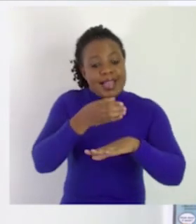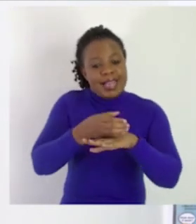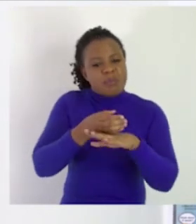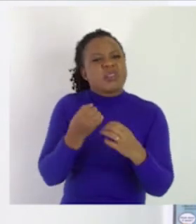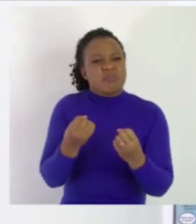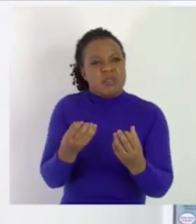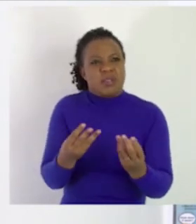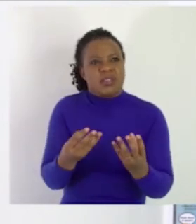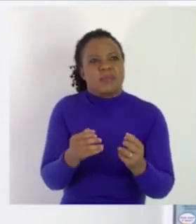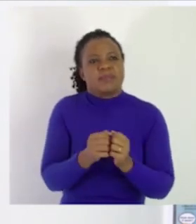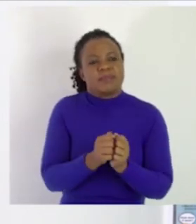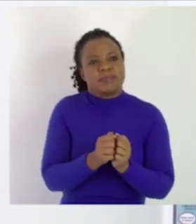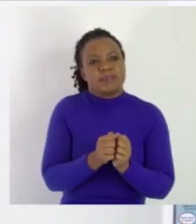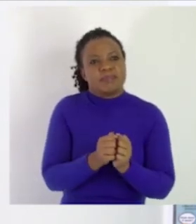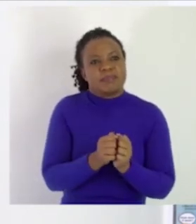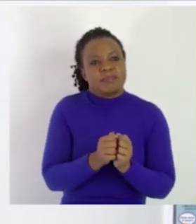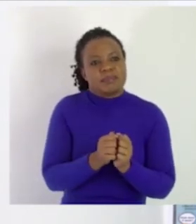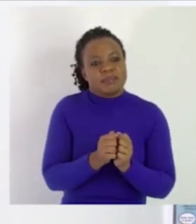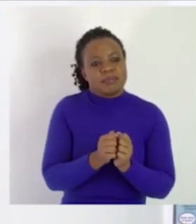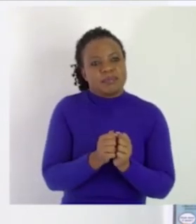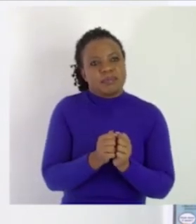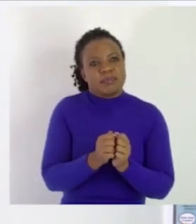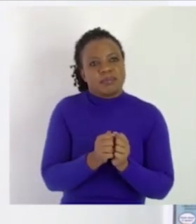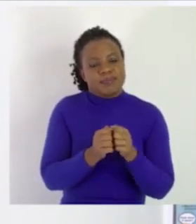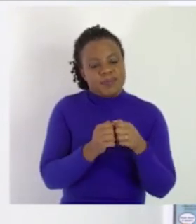etc. Now, those are